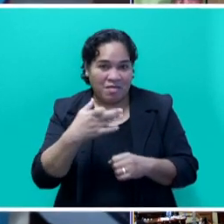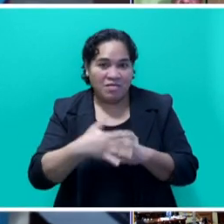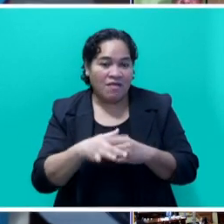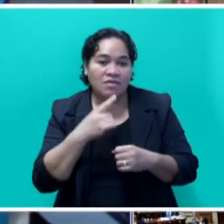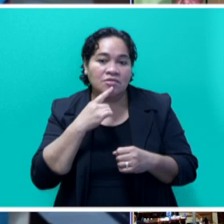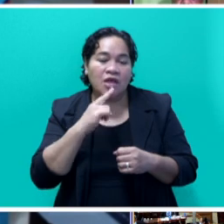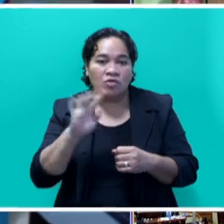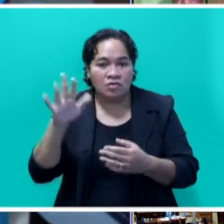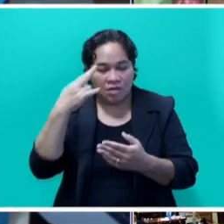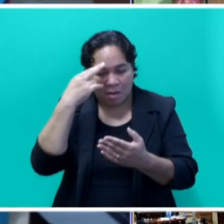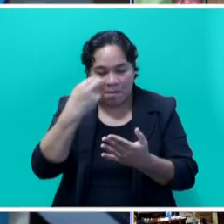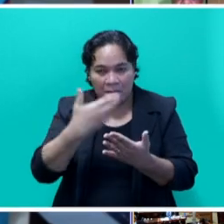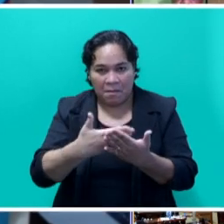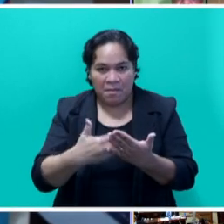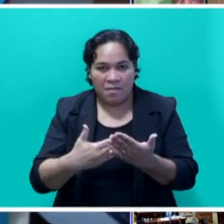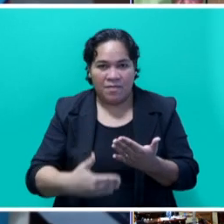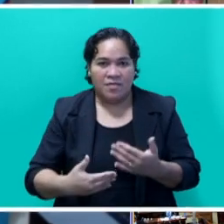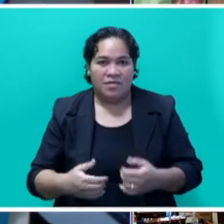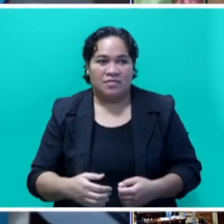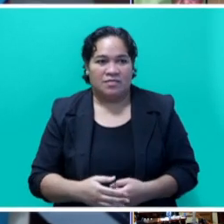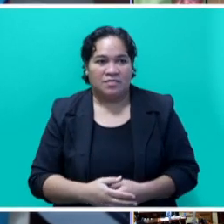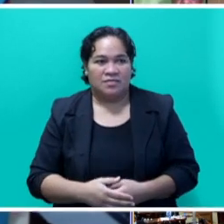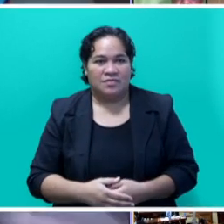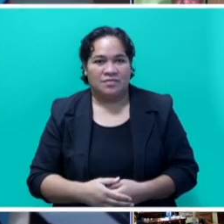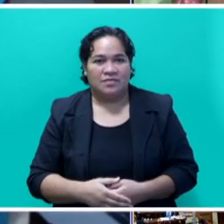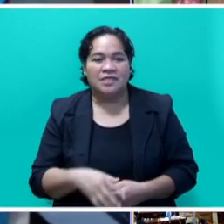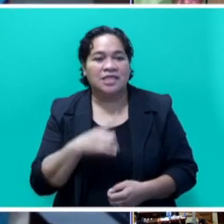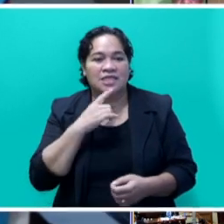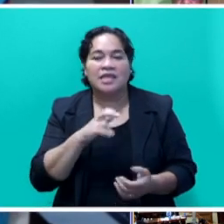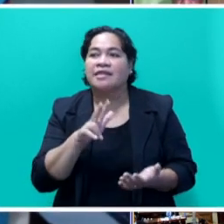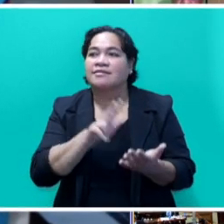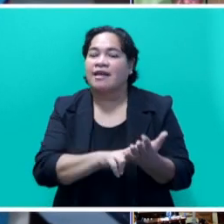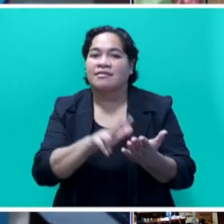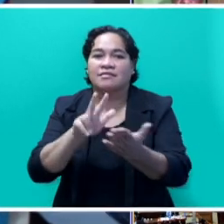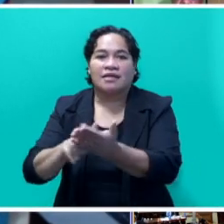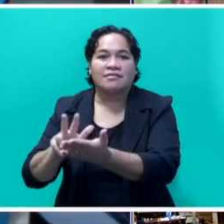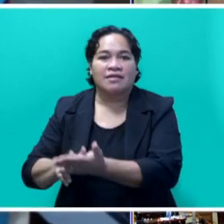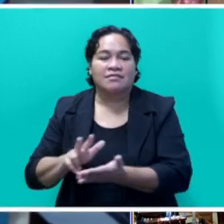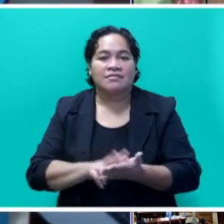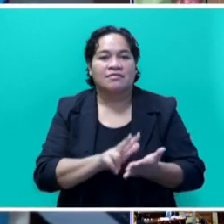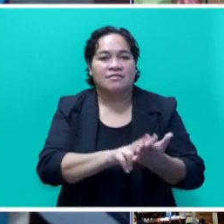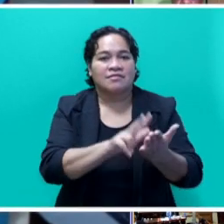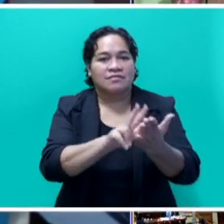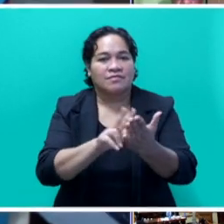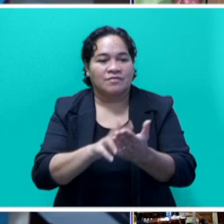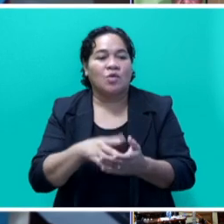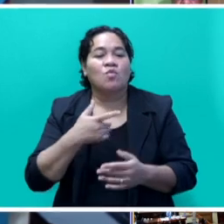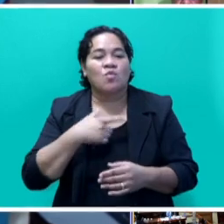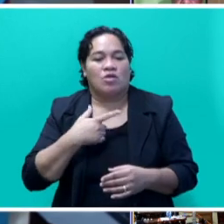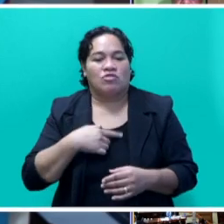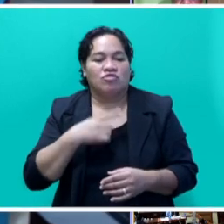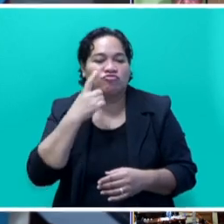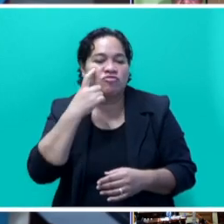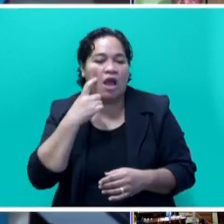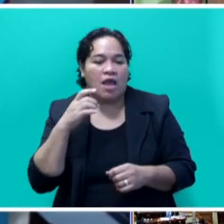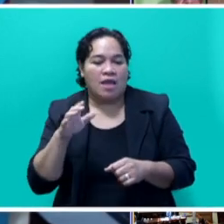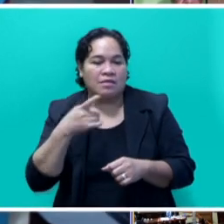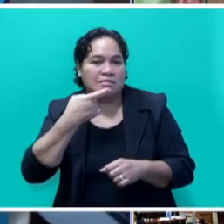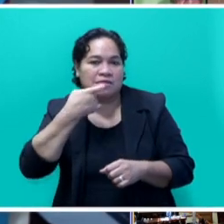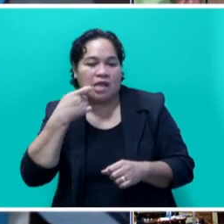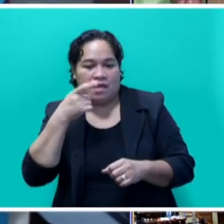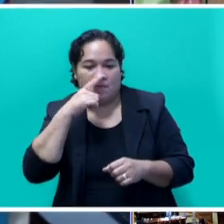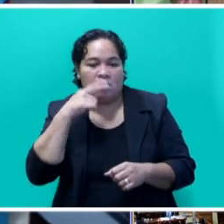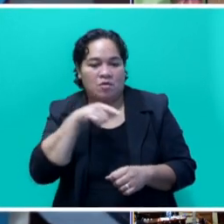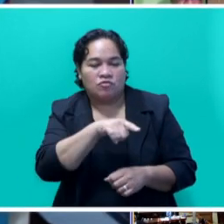They have shamelessly encouraged people to sign different petitions based on their falsehood and fear-mongering, and they should be